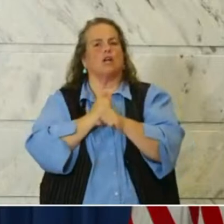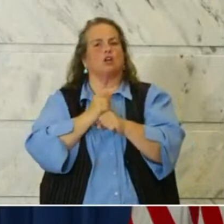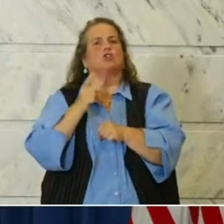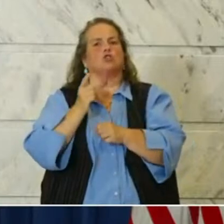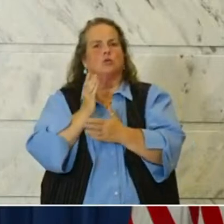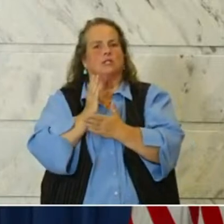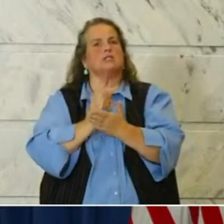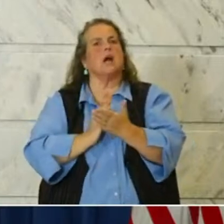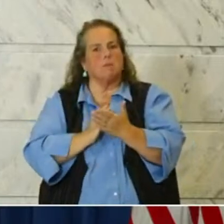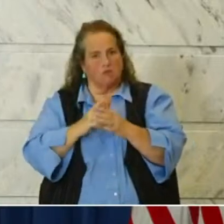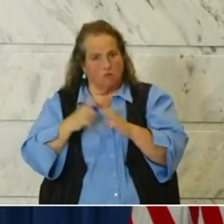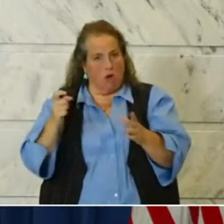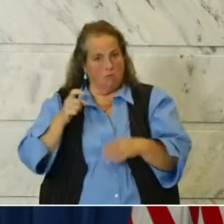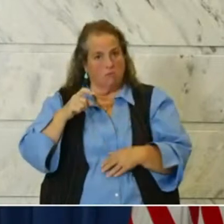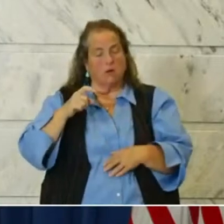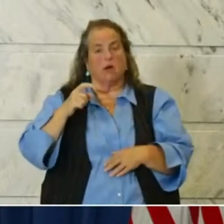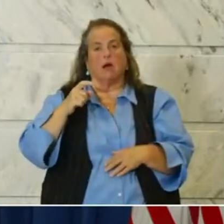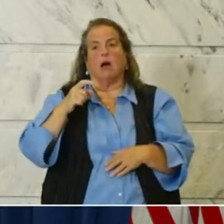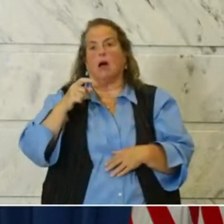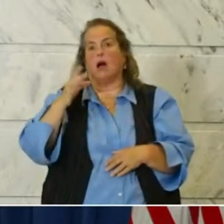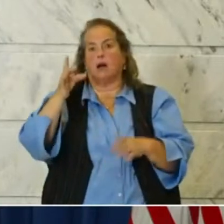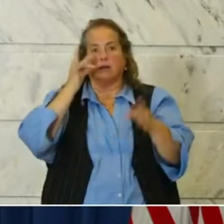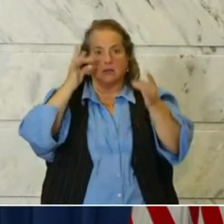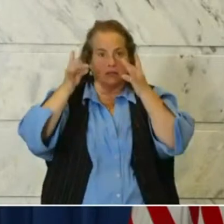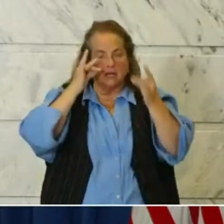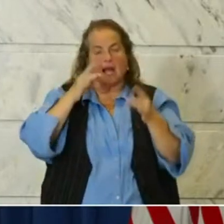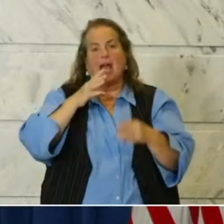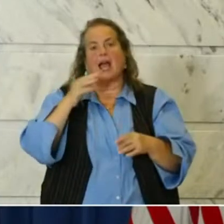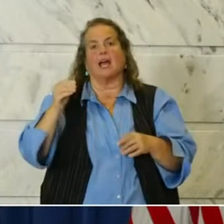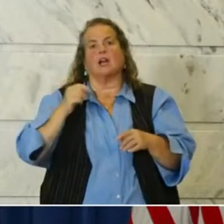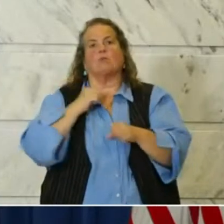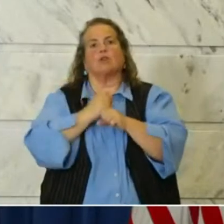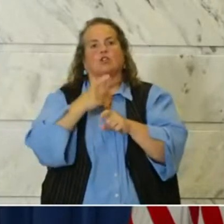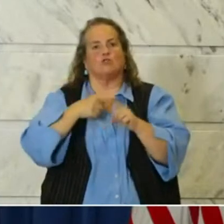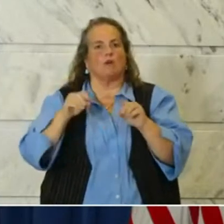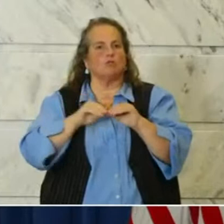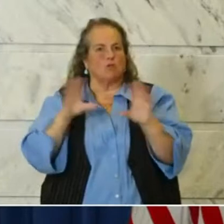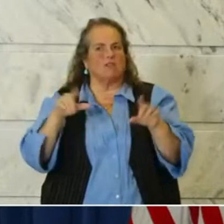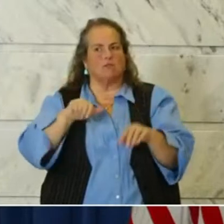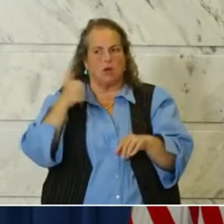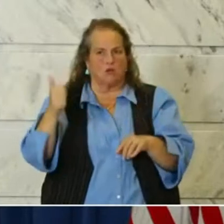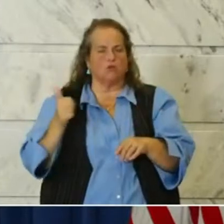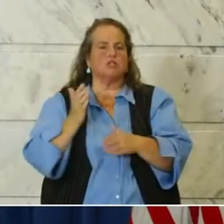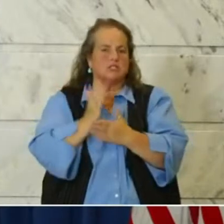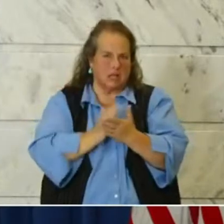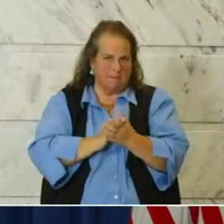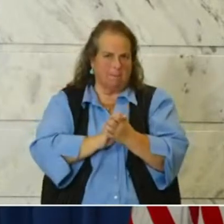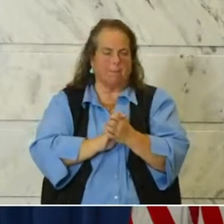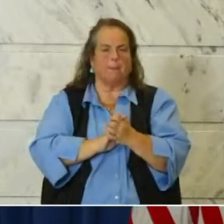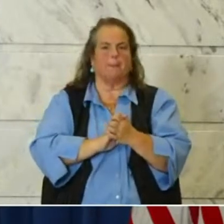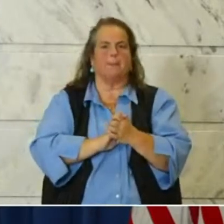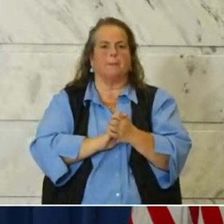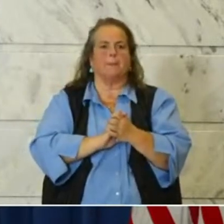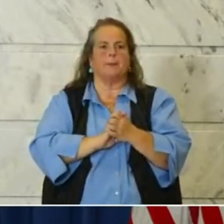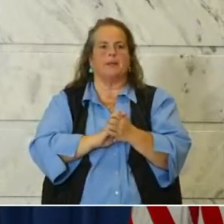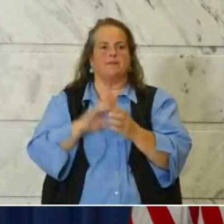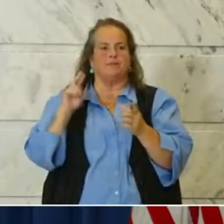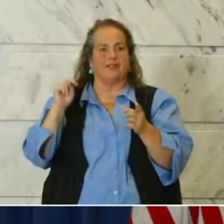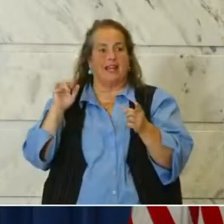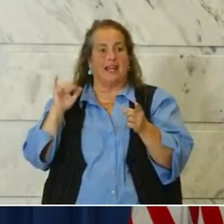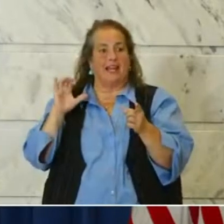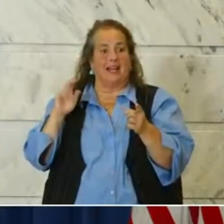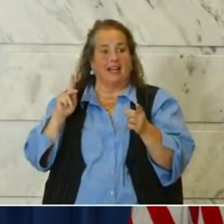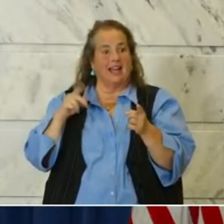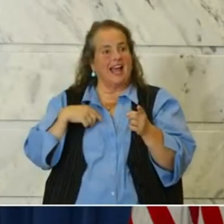the droplets, and protect you from spreading those to others. Nick, I did not realize